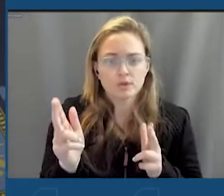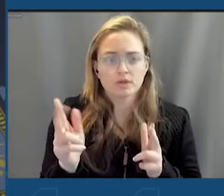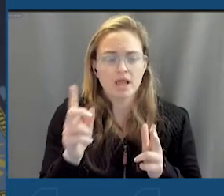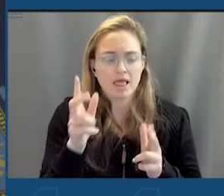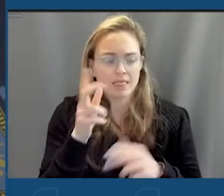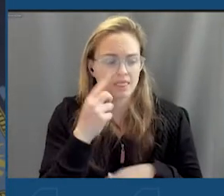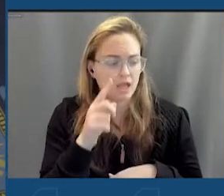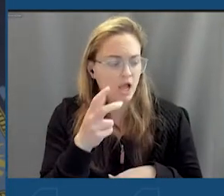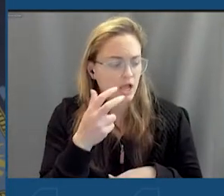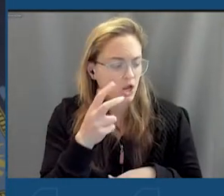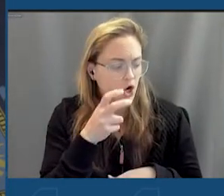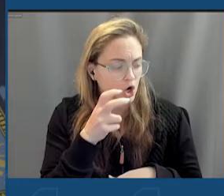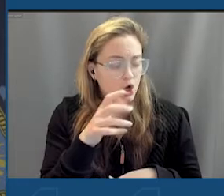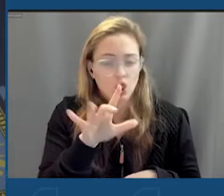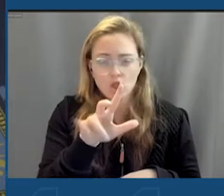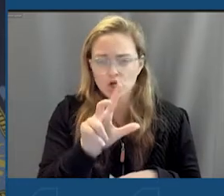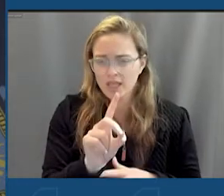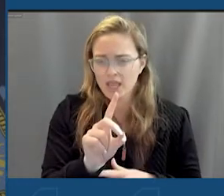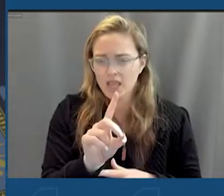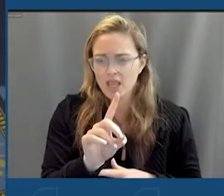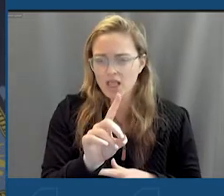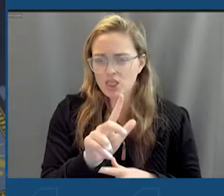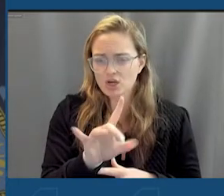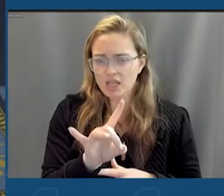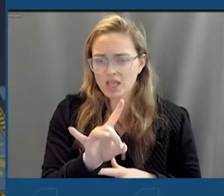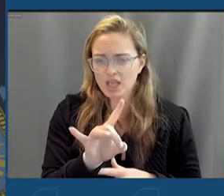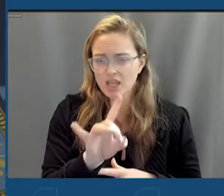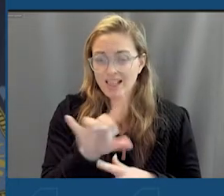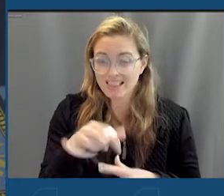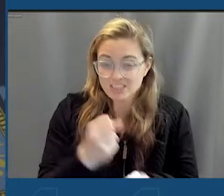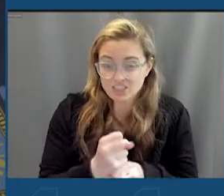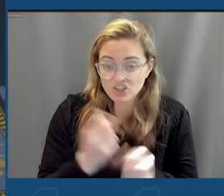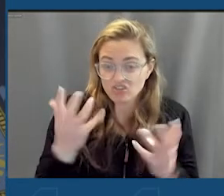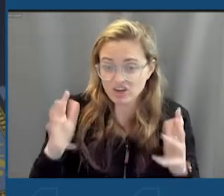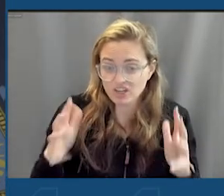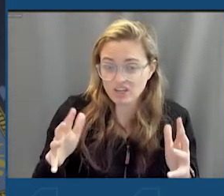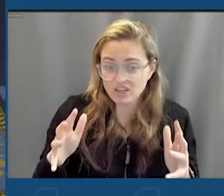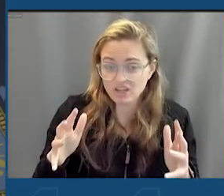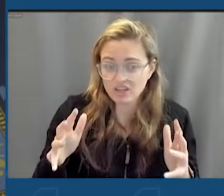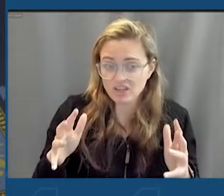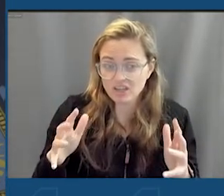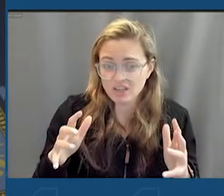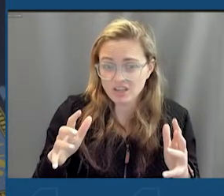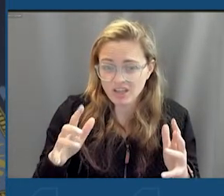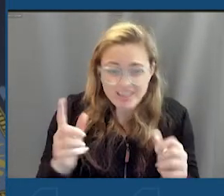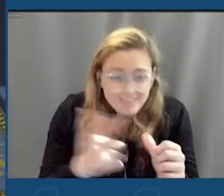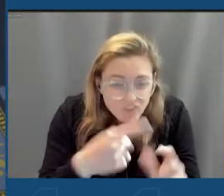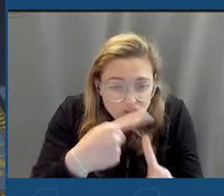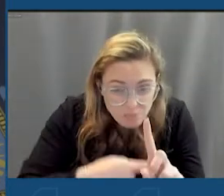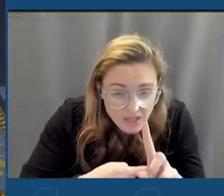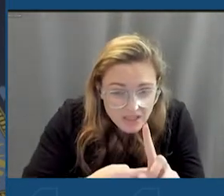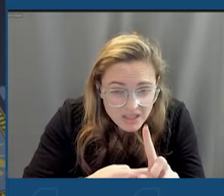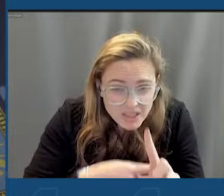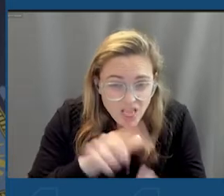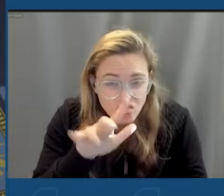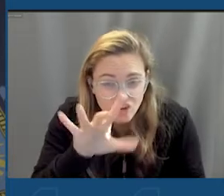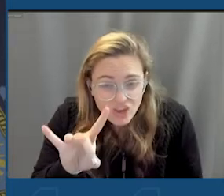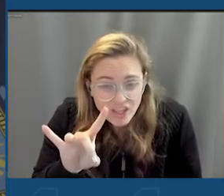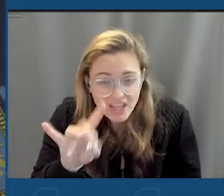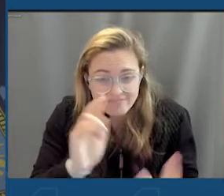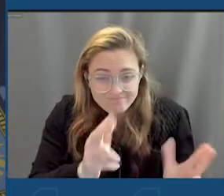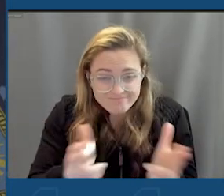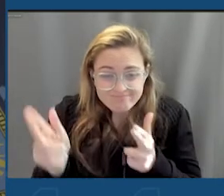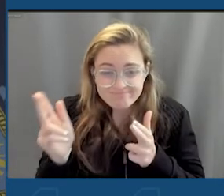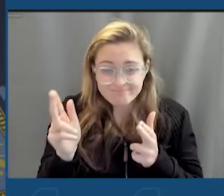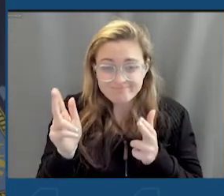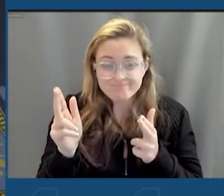were 38 mass shootings this year alone. We're not even out of this month. 38 mass shootings in the